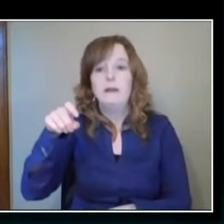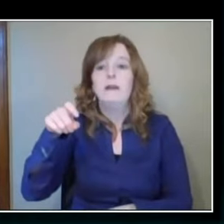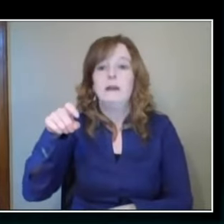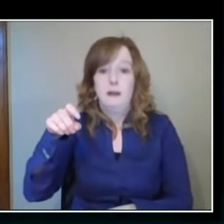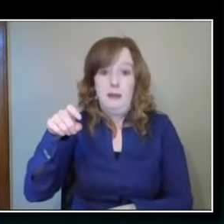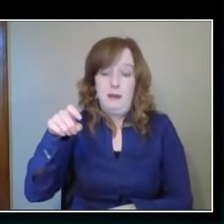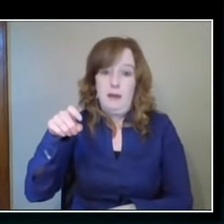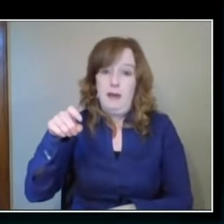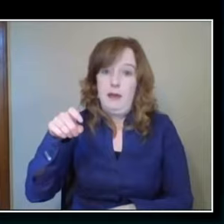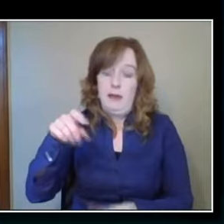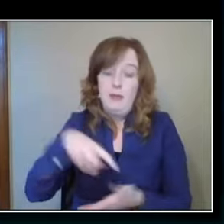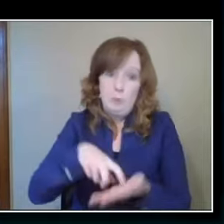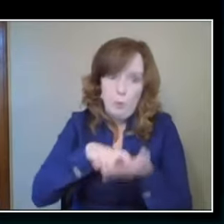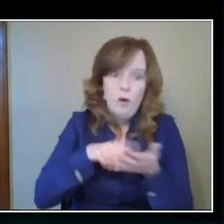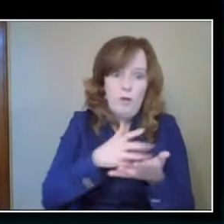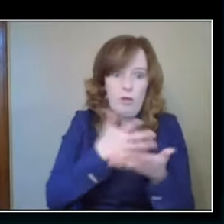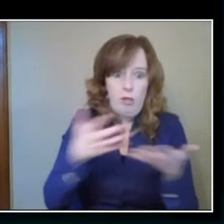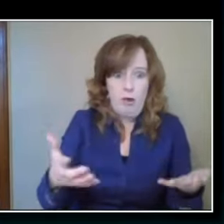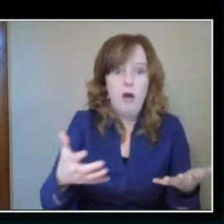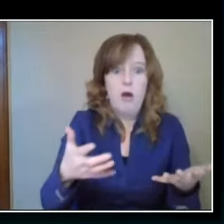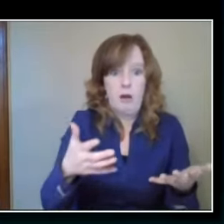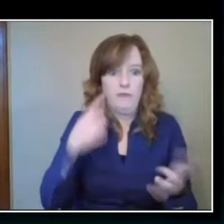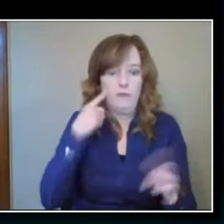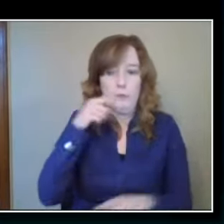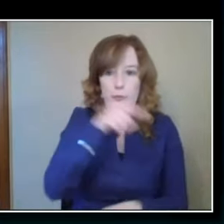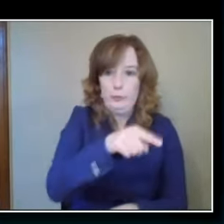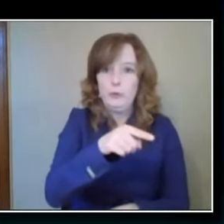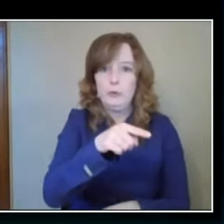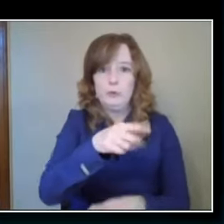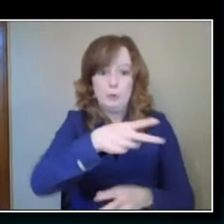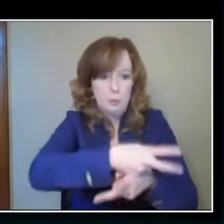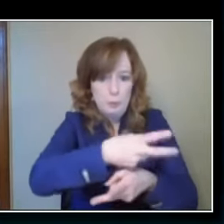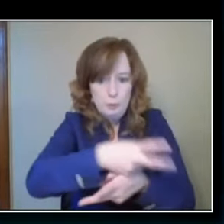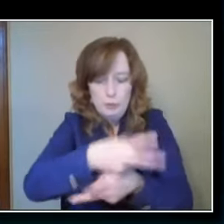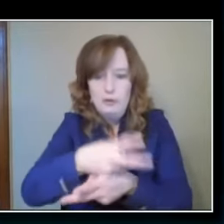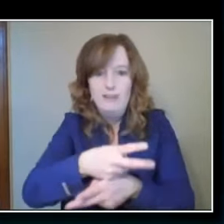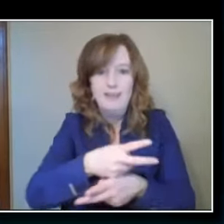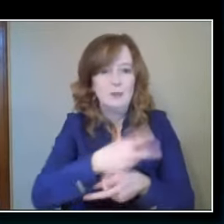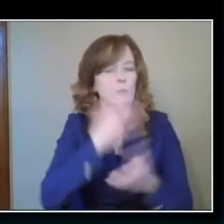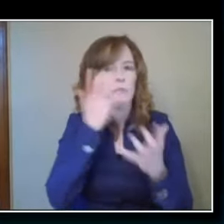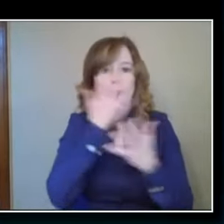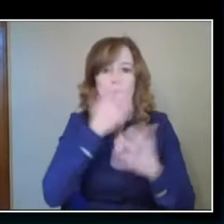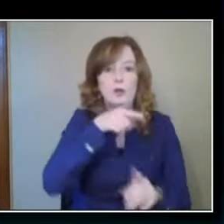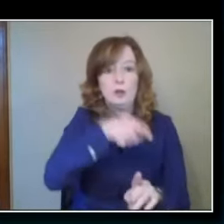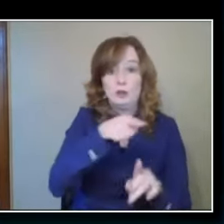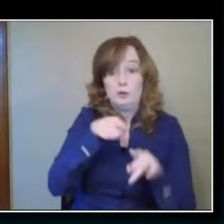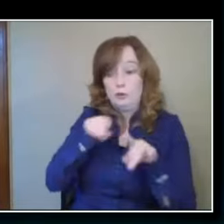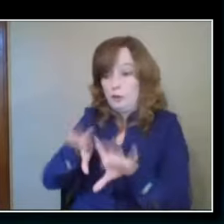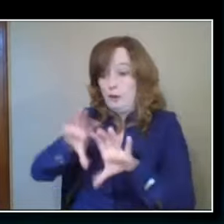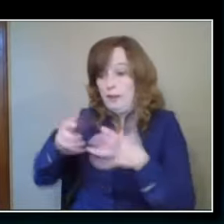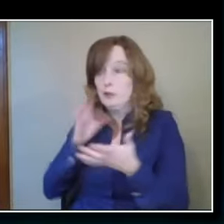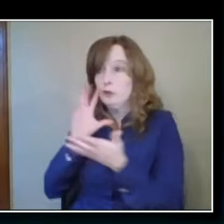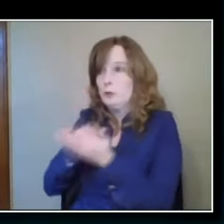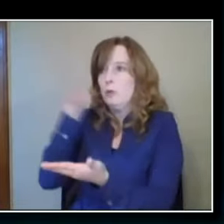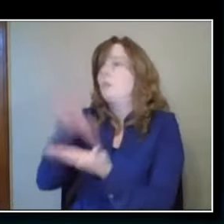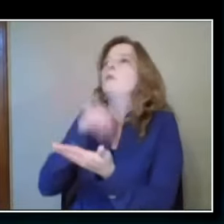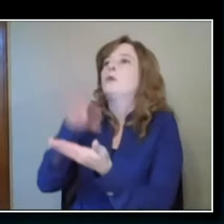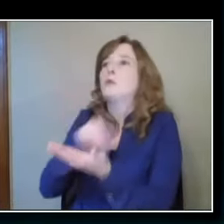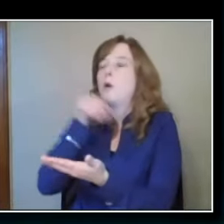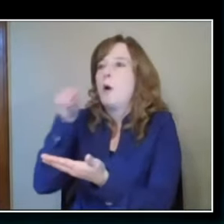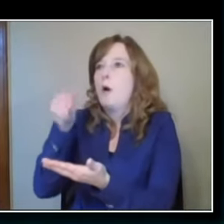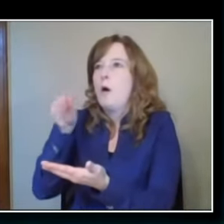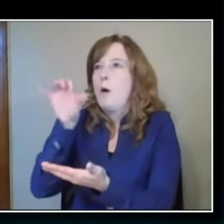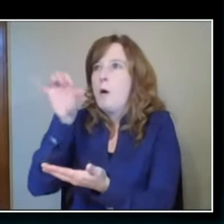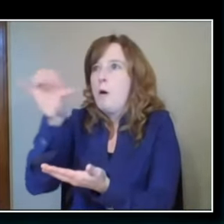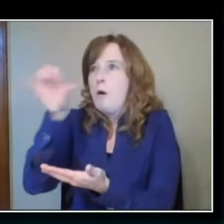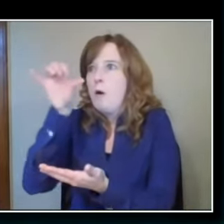It was extraordinary to watch Jamie learn something in our class, use what she learned to advocate for